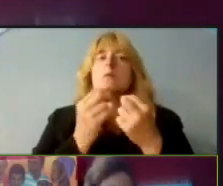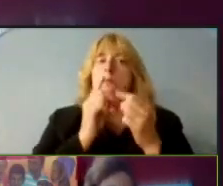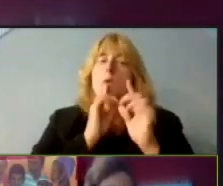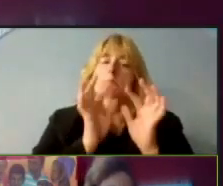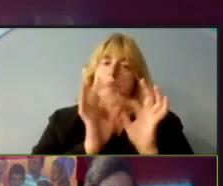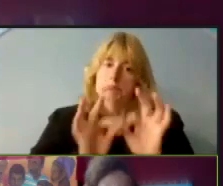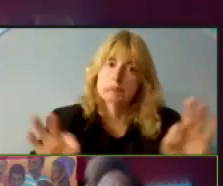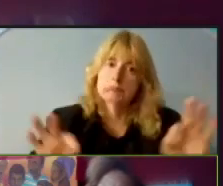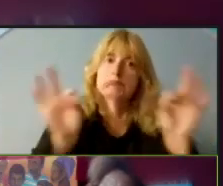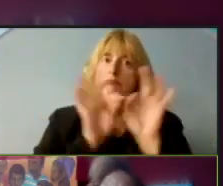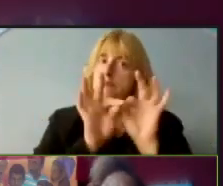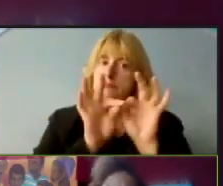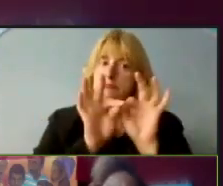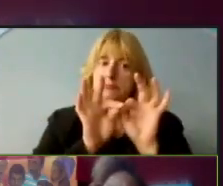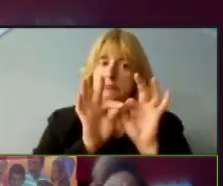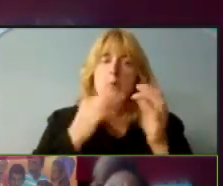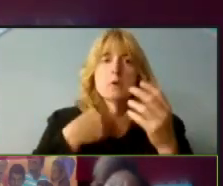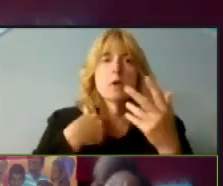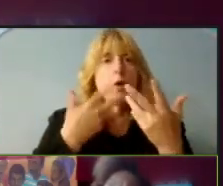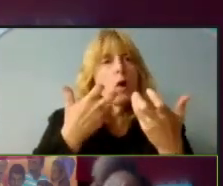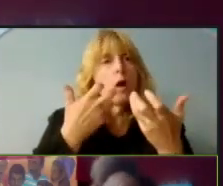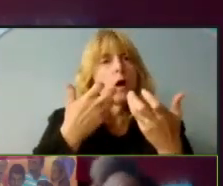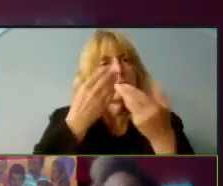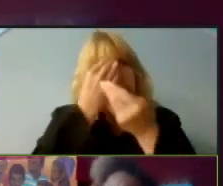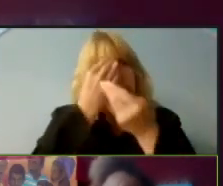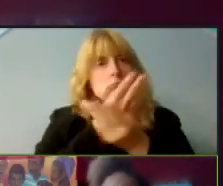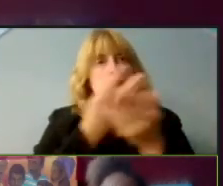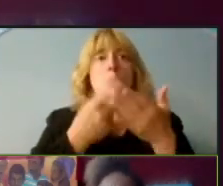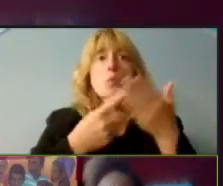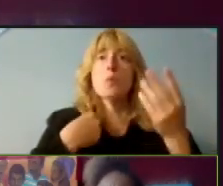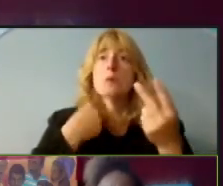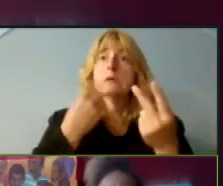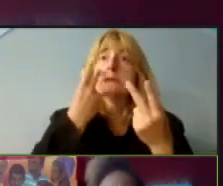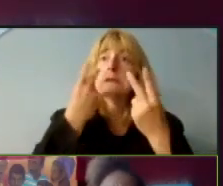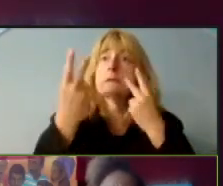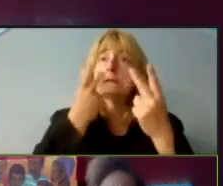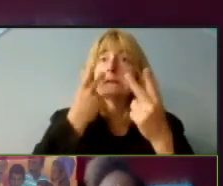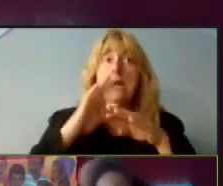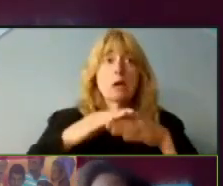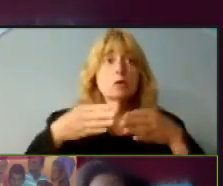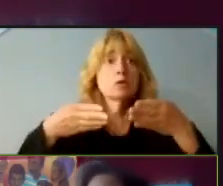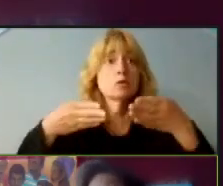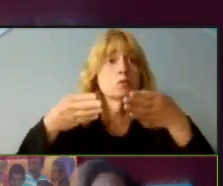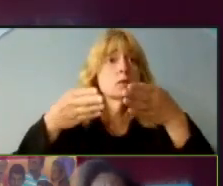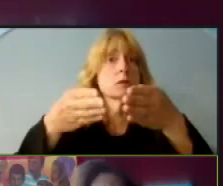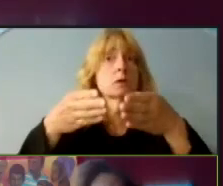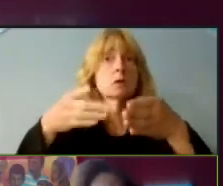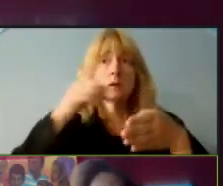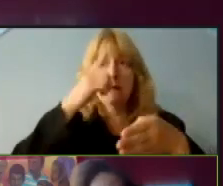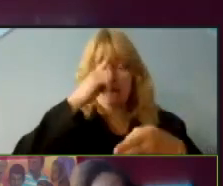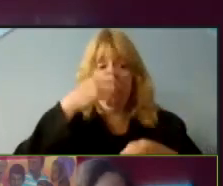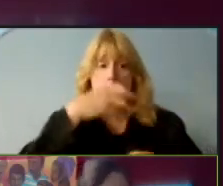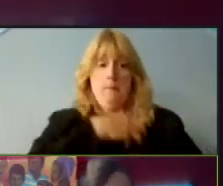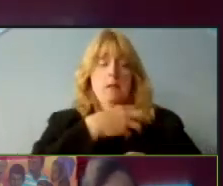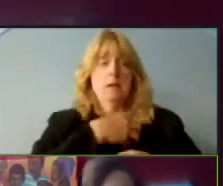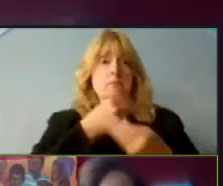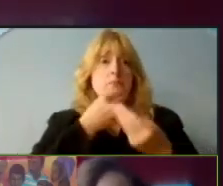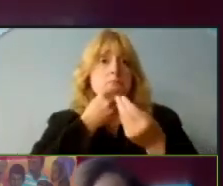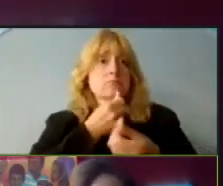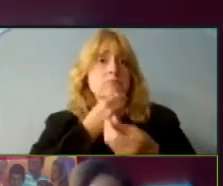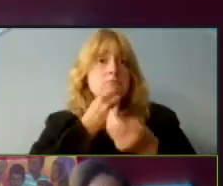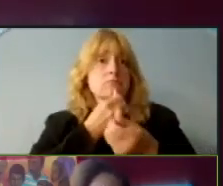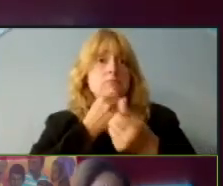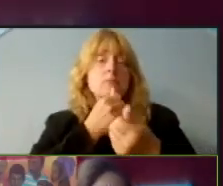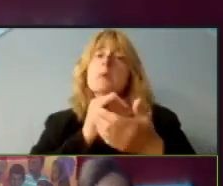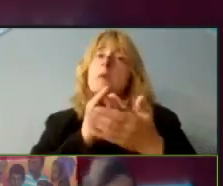share with you the reality that what we see in the streets in terms of police brutality is part of a